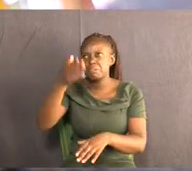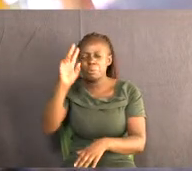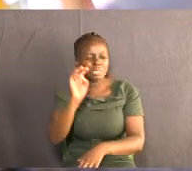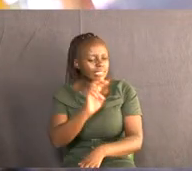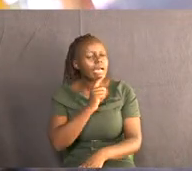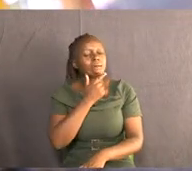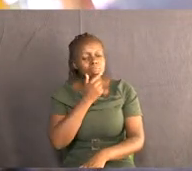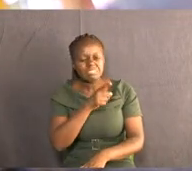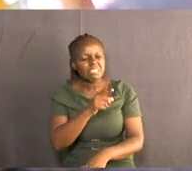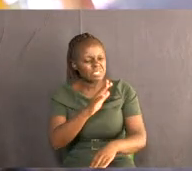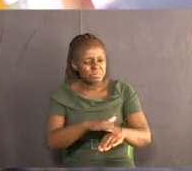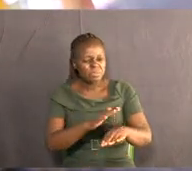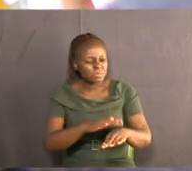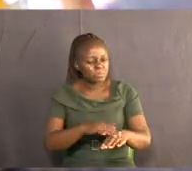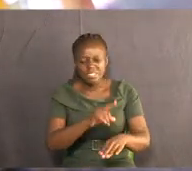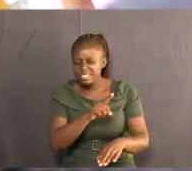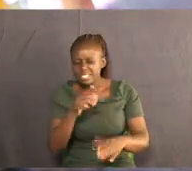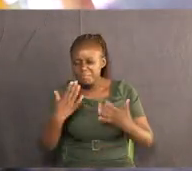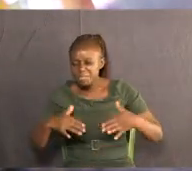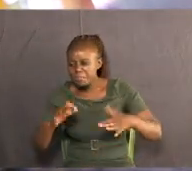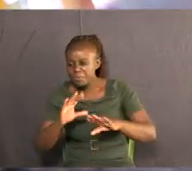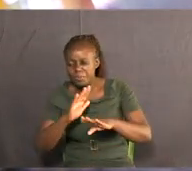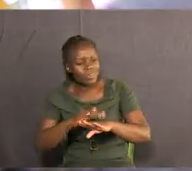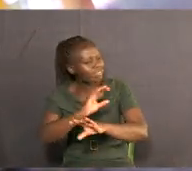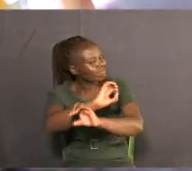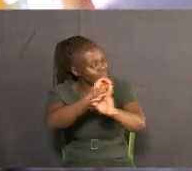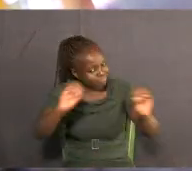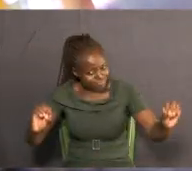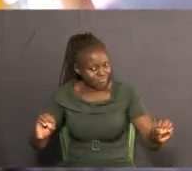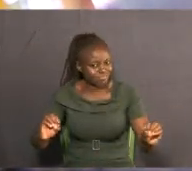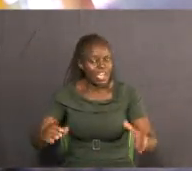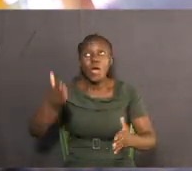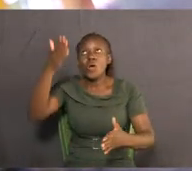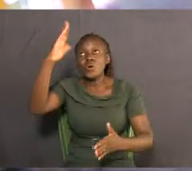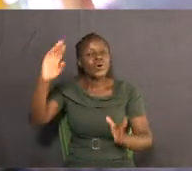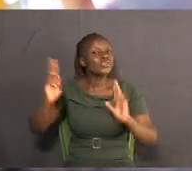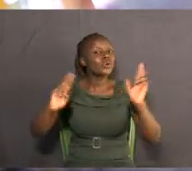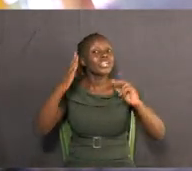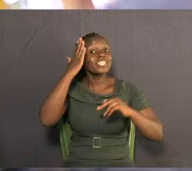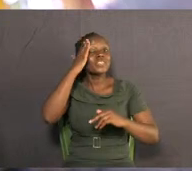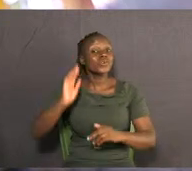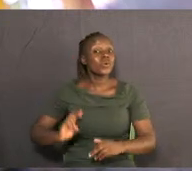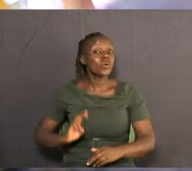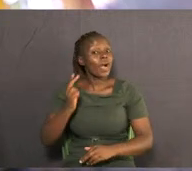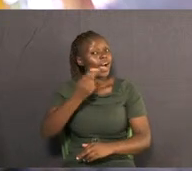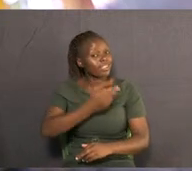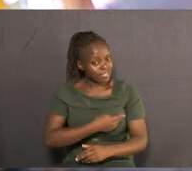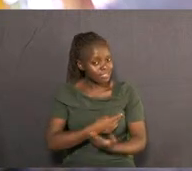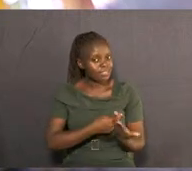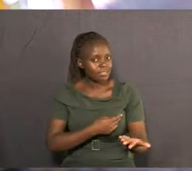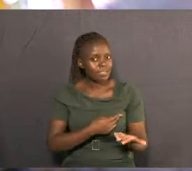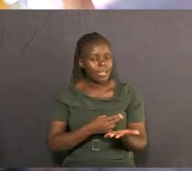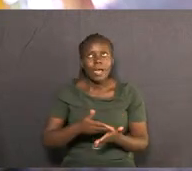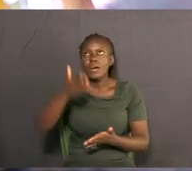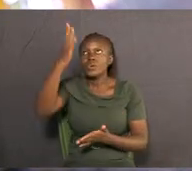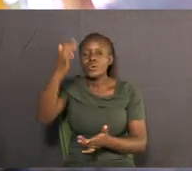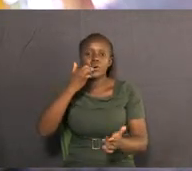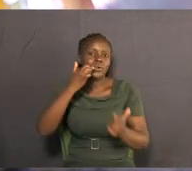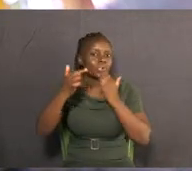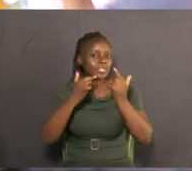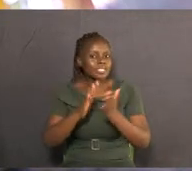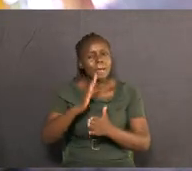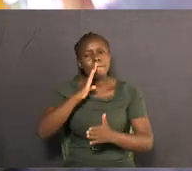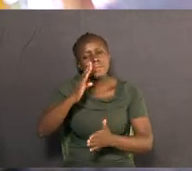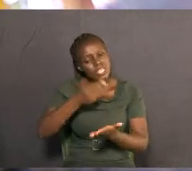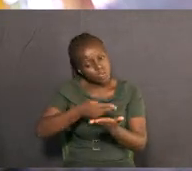see or notice us, because God has already noticed us. Every sin, God says that provide, be